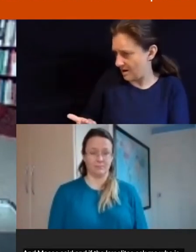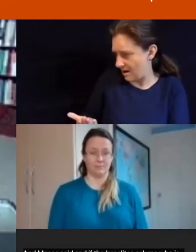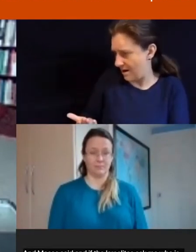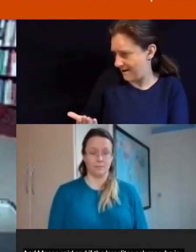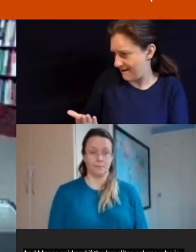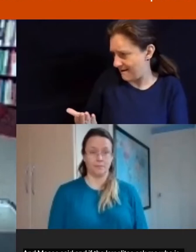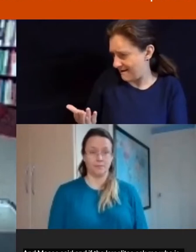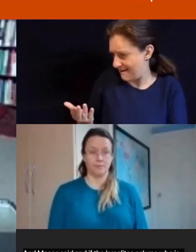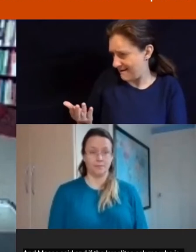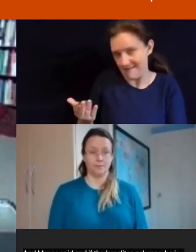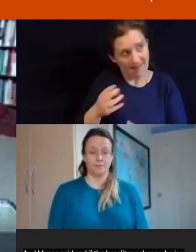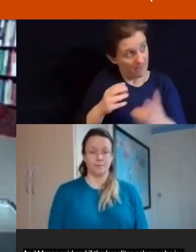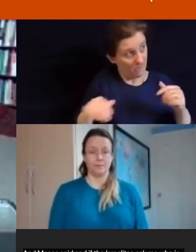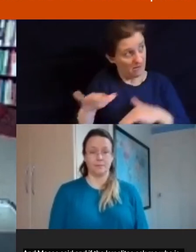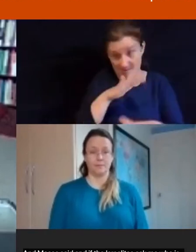wilderness?